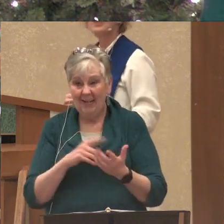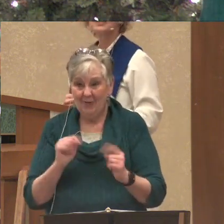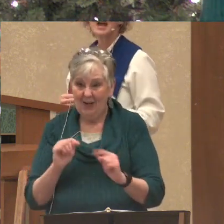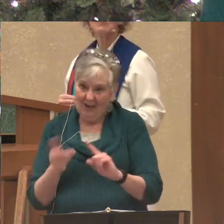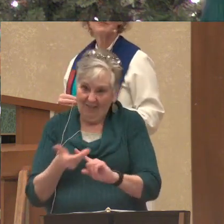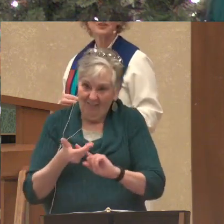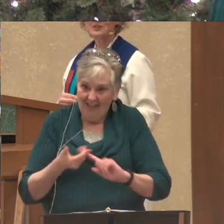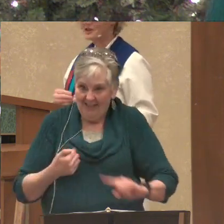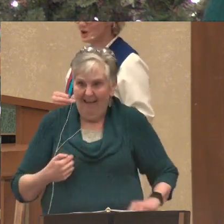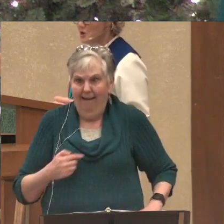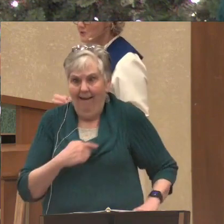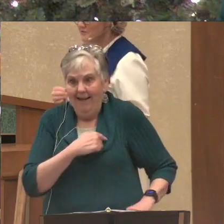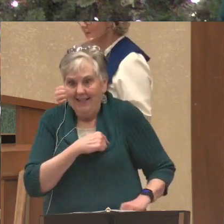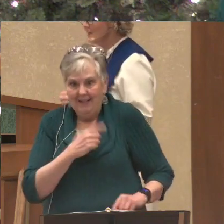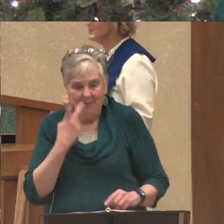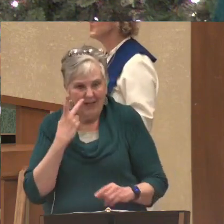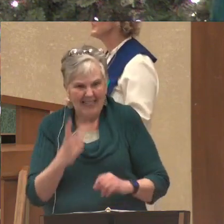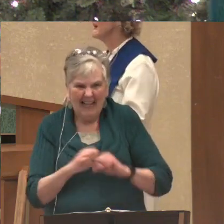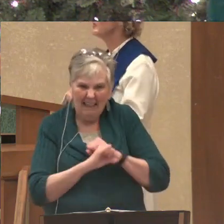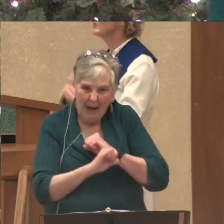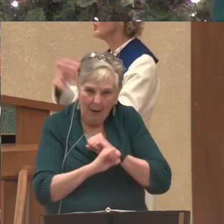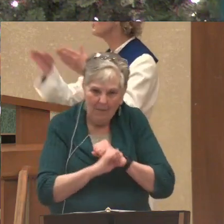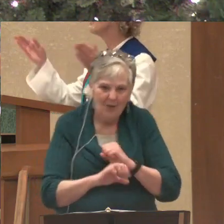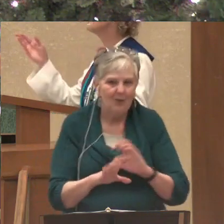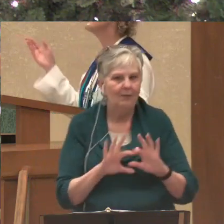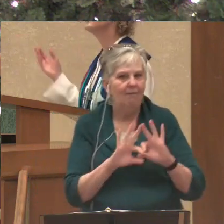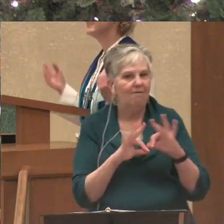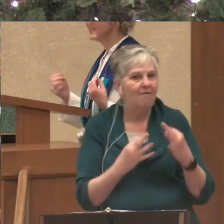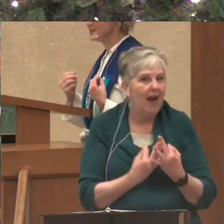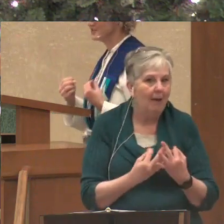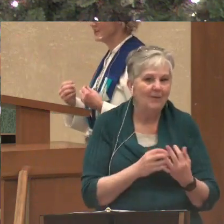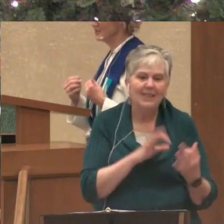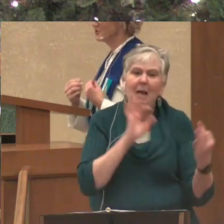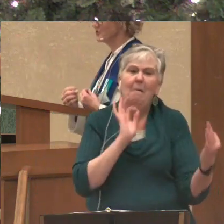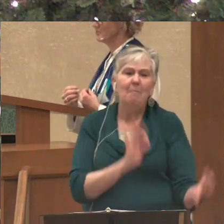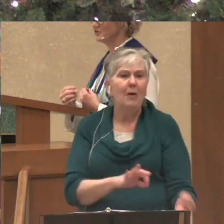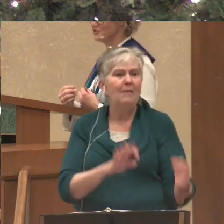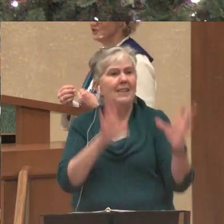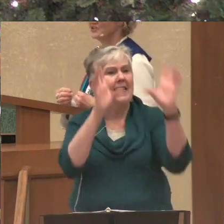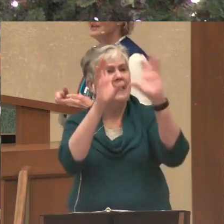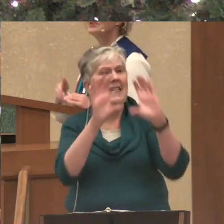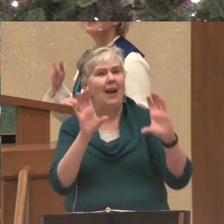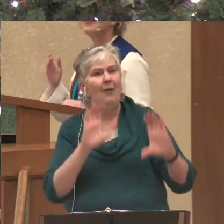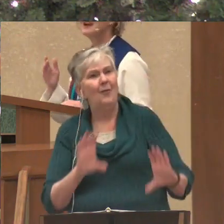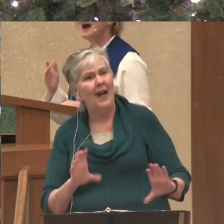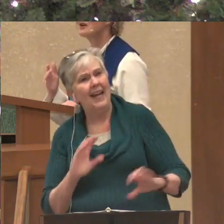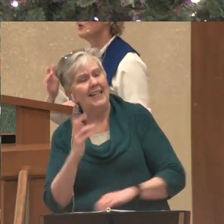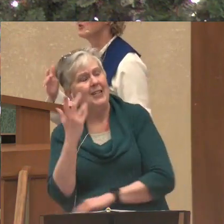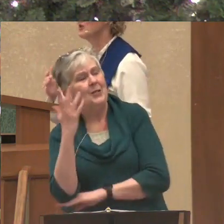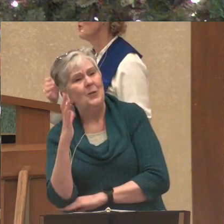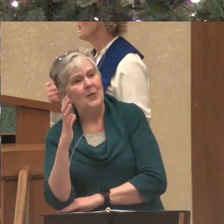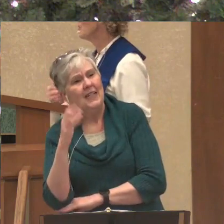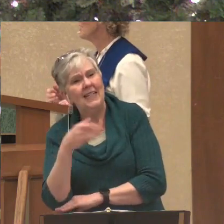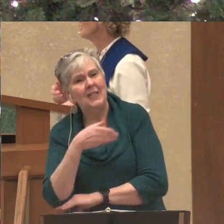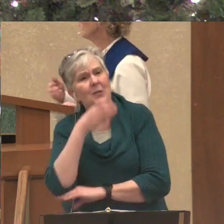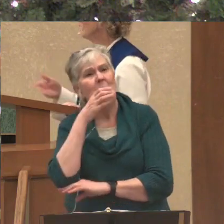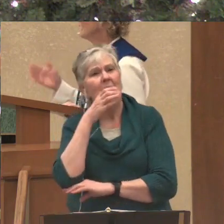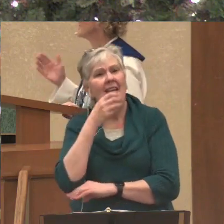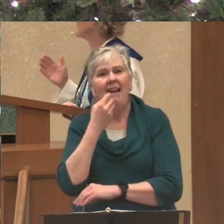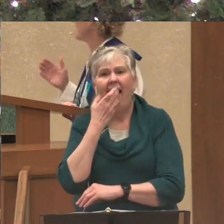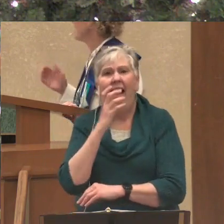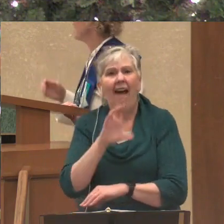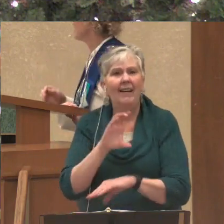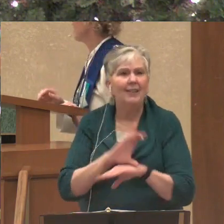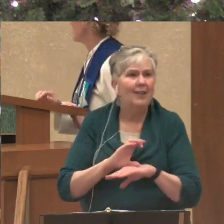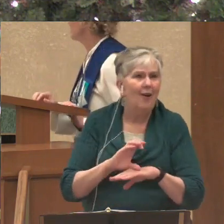commercials this time of year with families gathered around perfectly decorated Christmas trees, sipping hot cocoa, wearing the